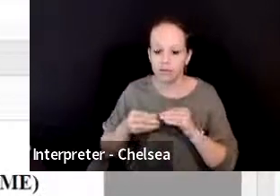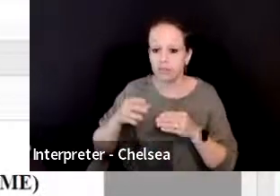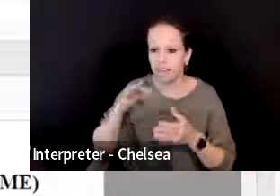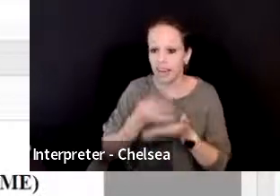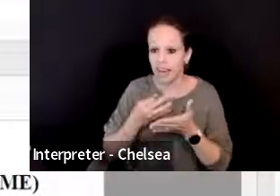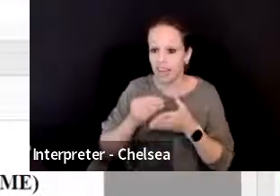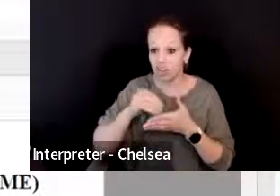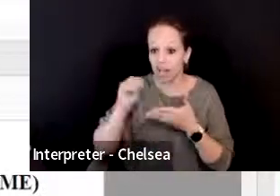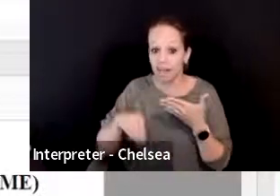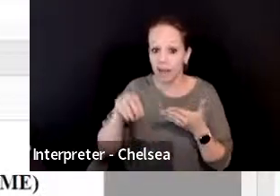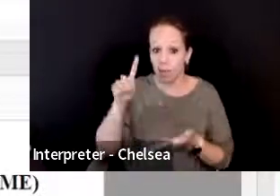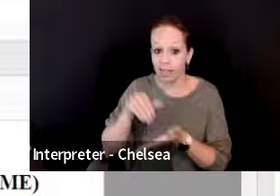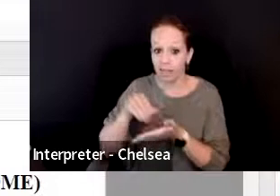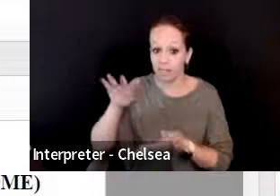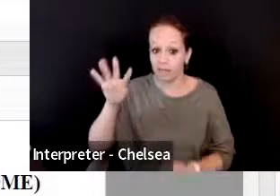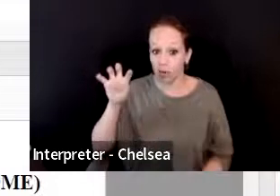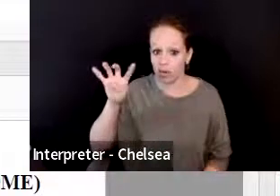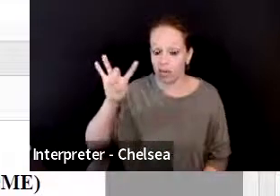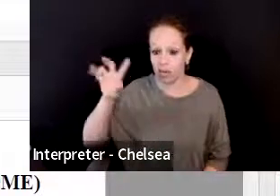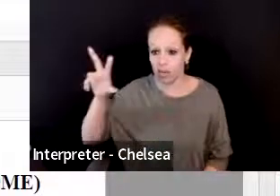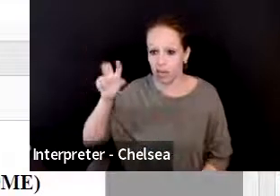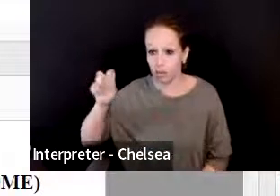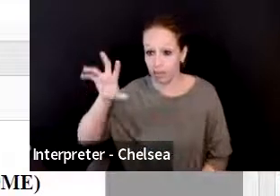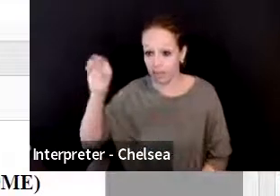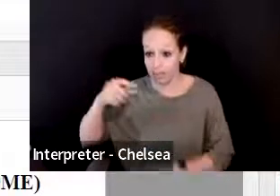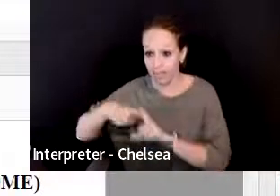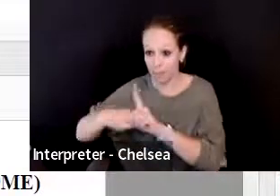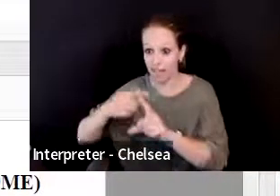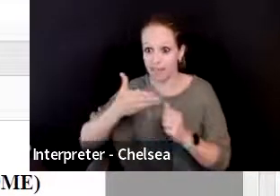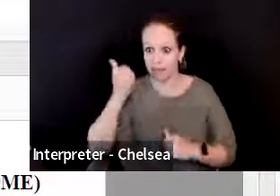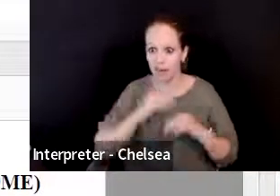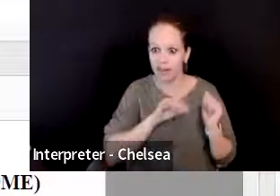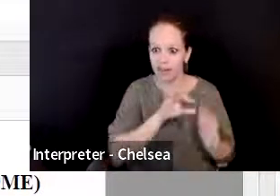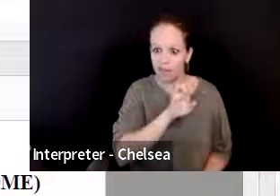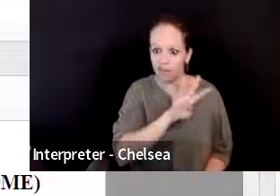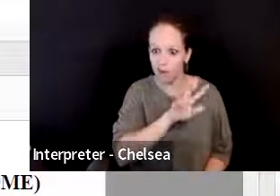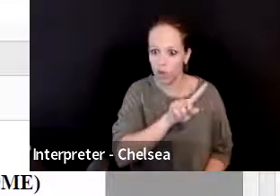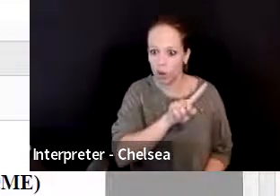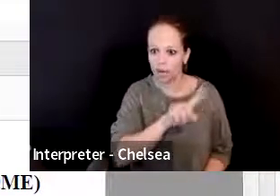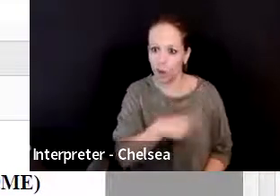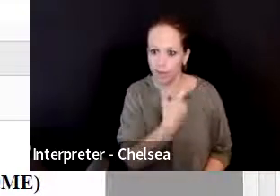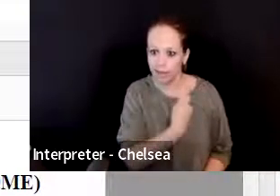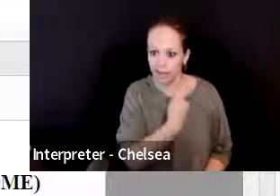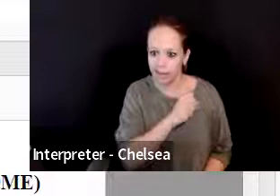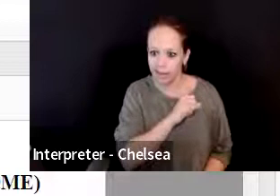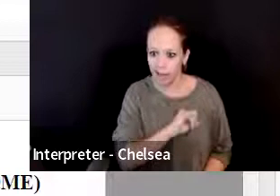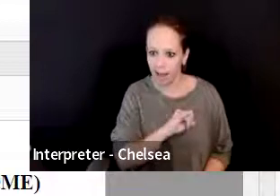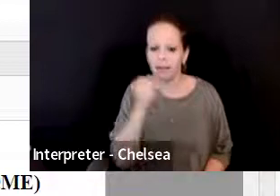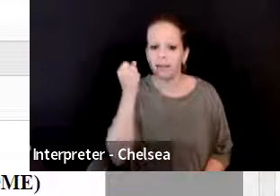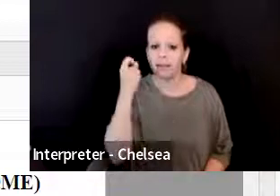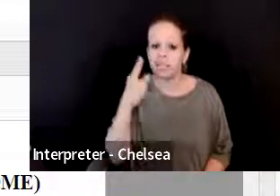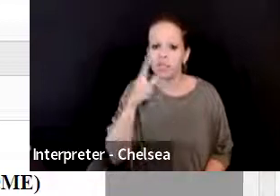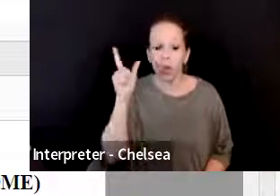$1,483.50 is substantially more than $841. What I also want you to understand is that no one ever needs to decline that